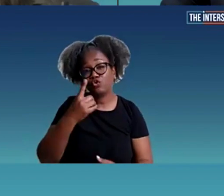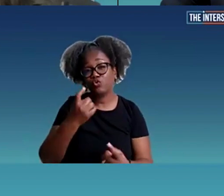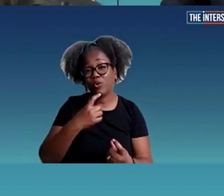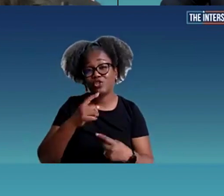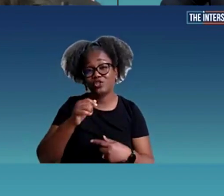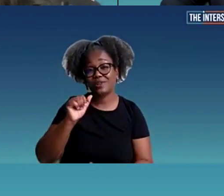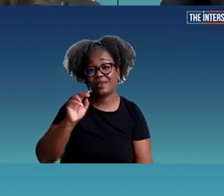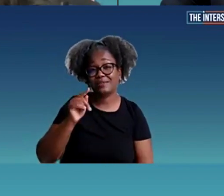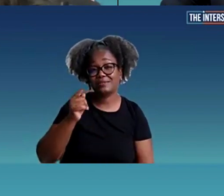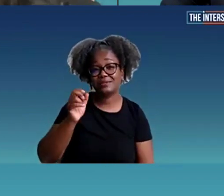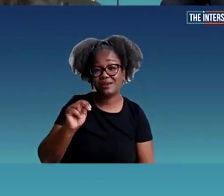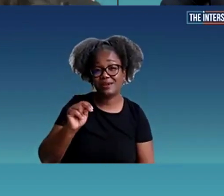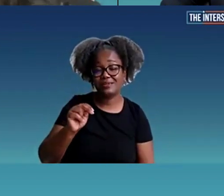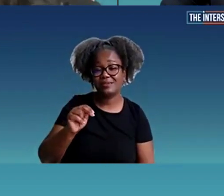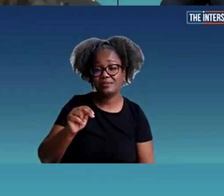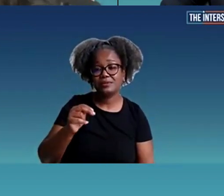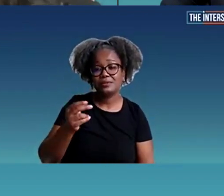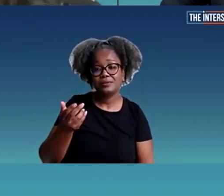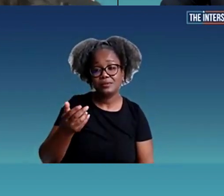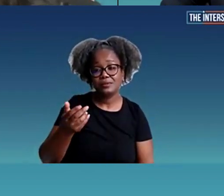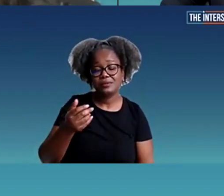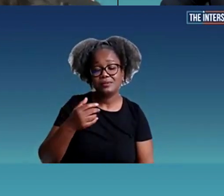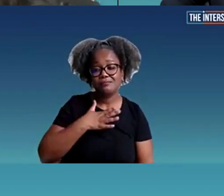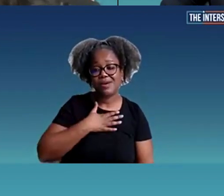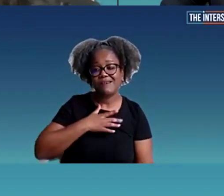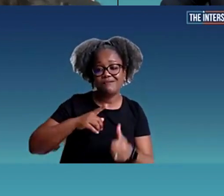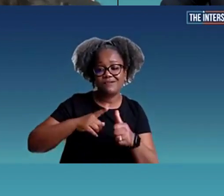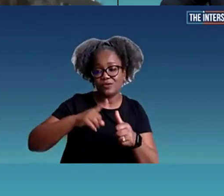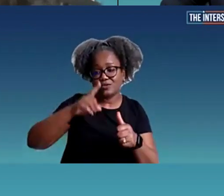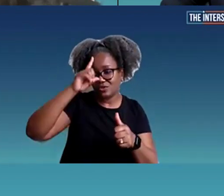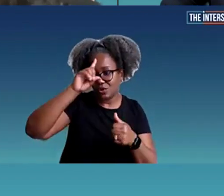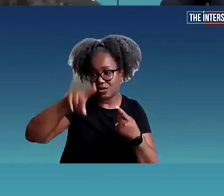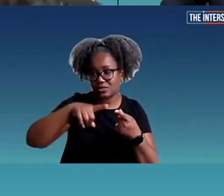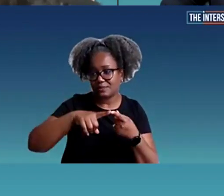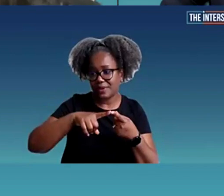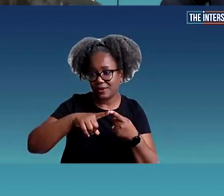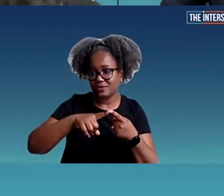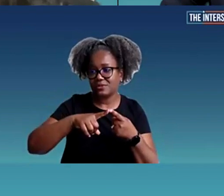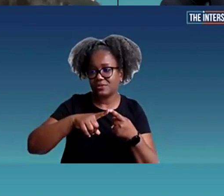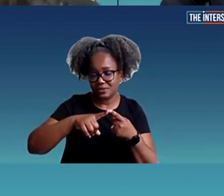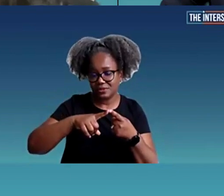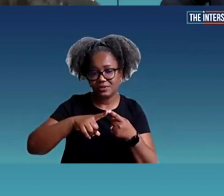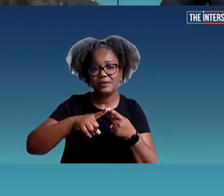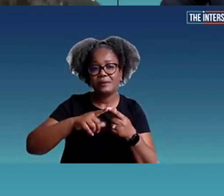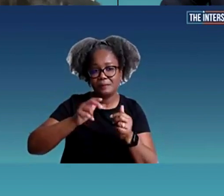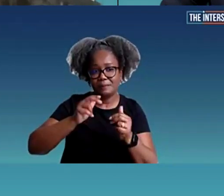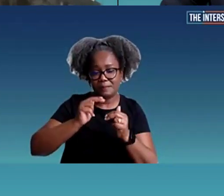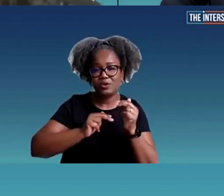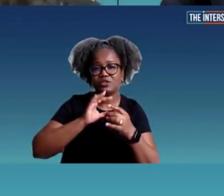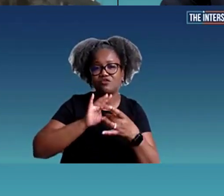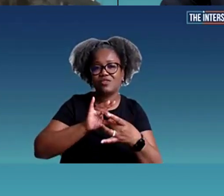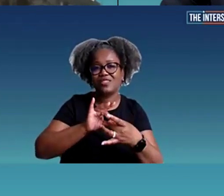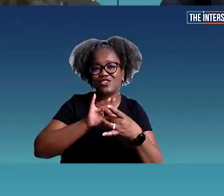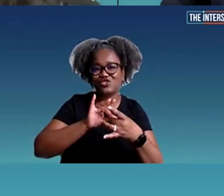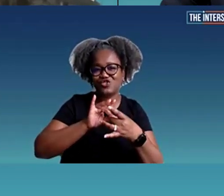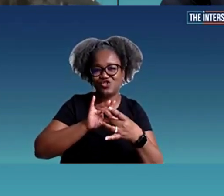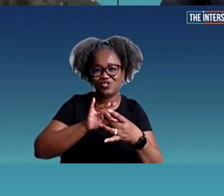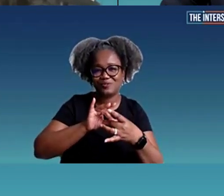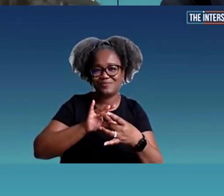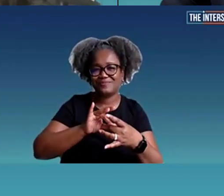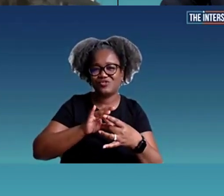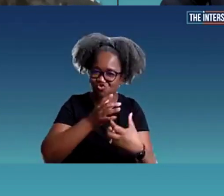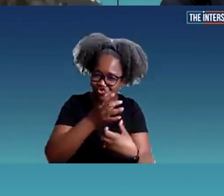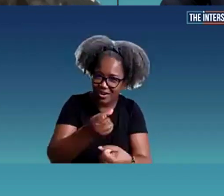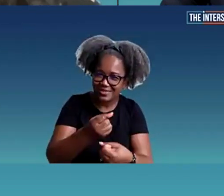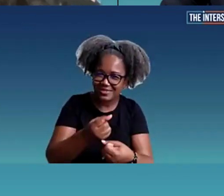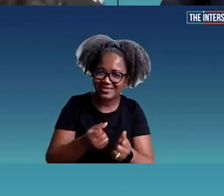built trust with health system partners. If someone was to say they have data, we want to analyze it